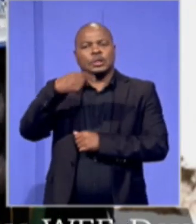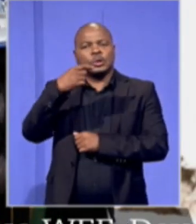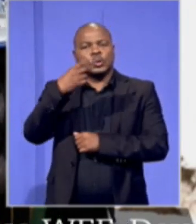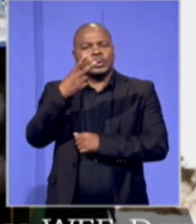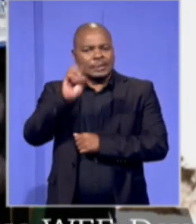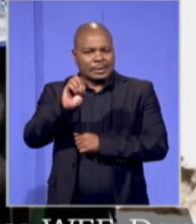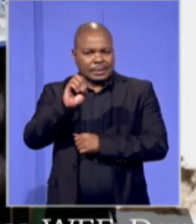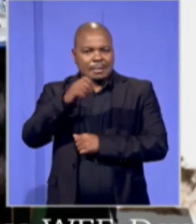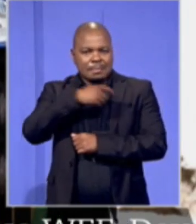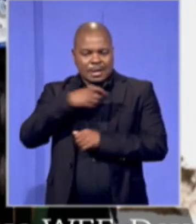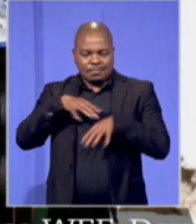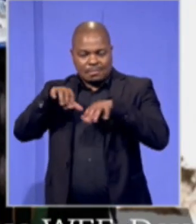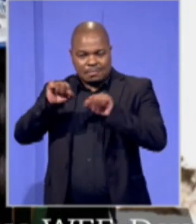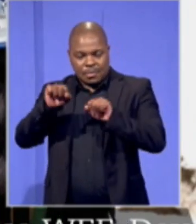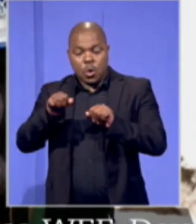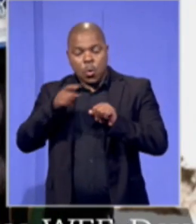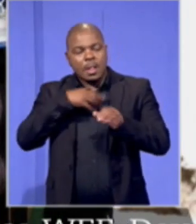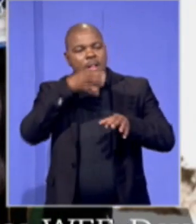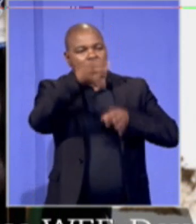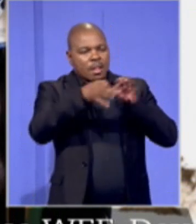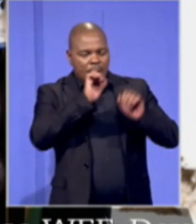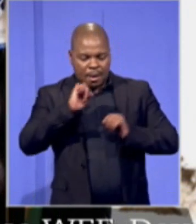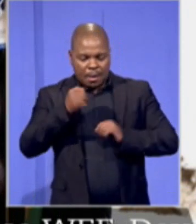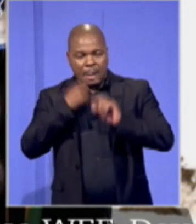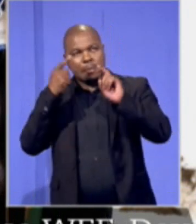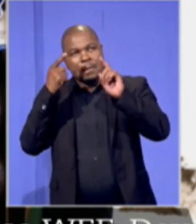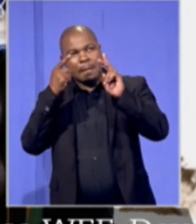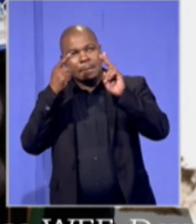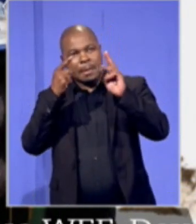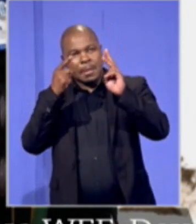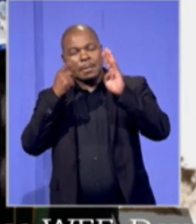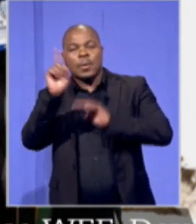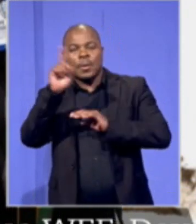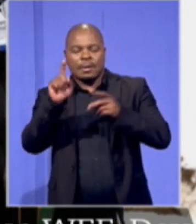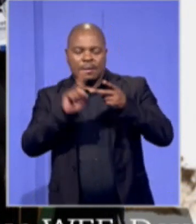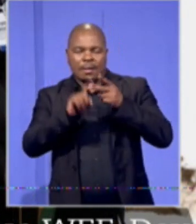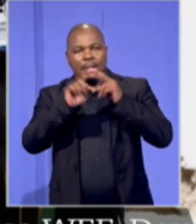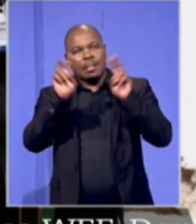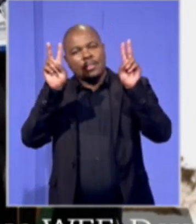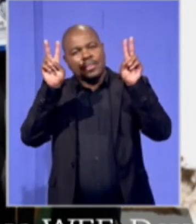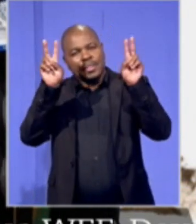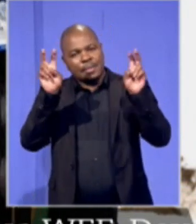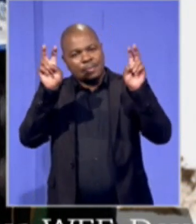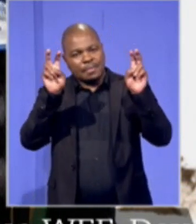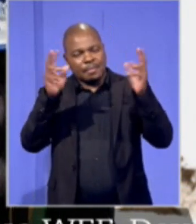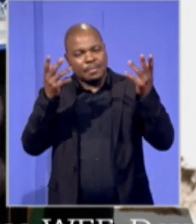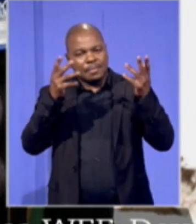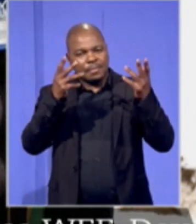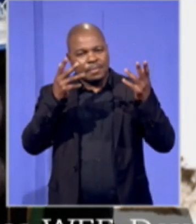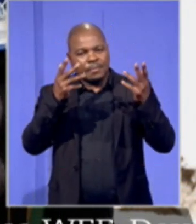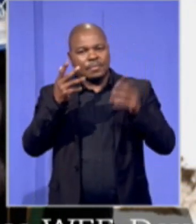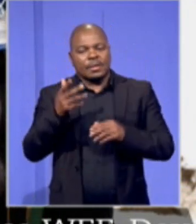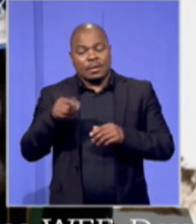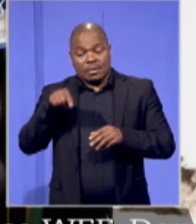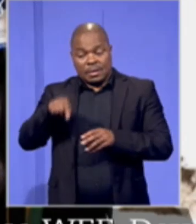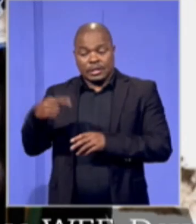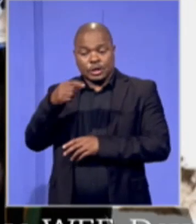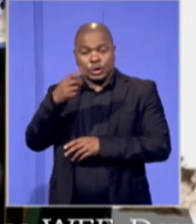outlined our objectives with regard to the theme of the World of the